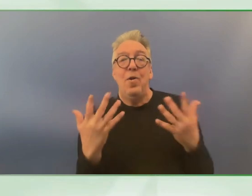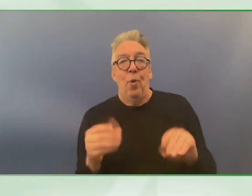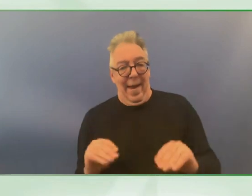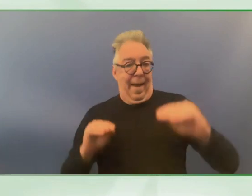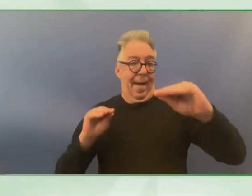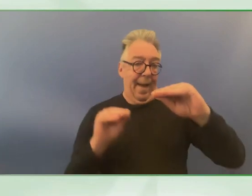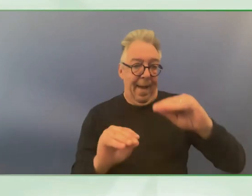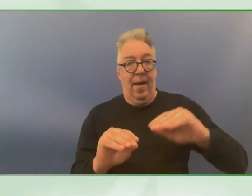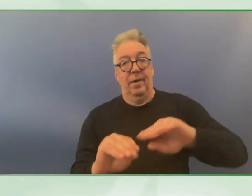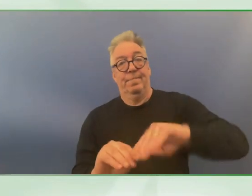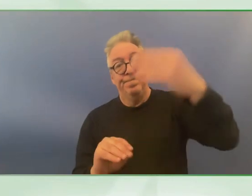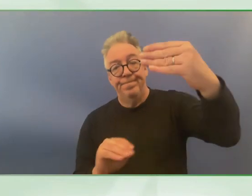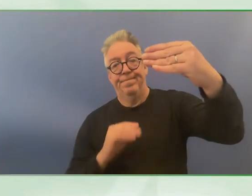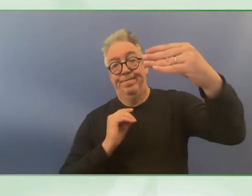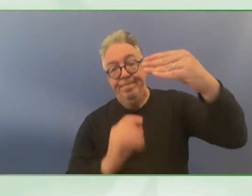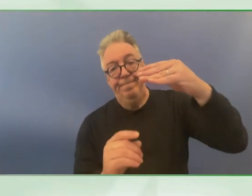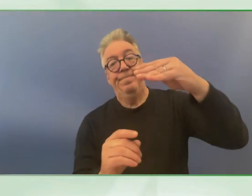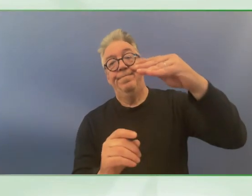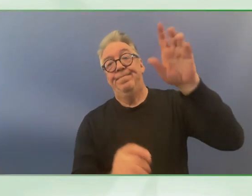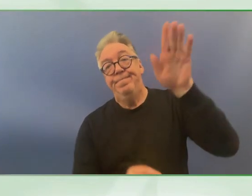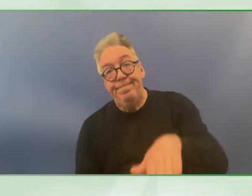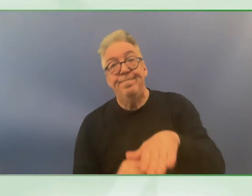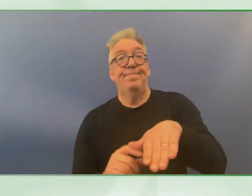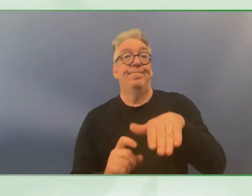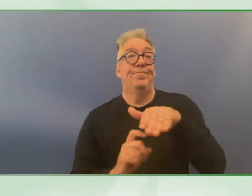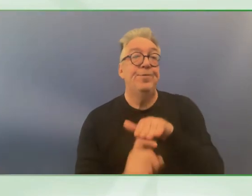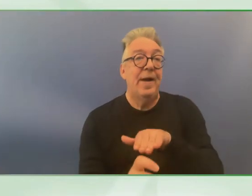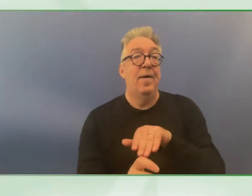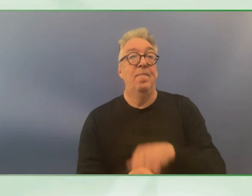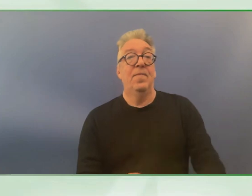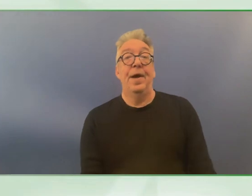this does not send to my email, which is especially annoying.